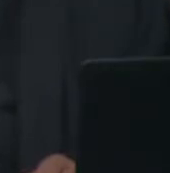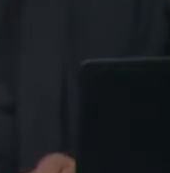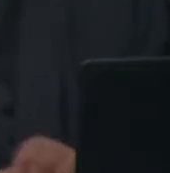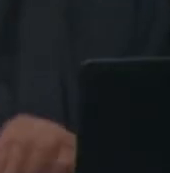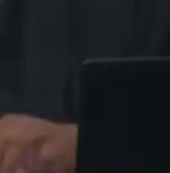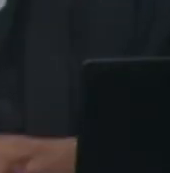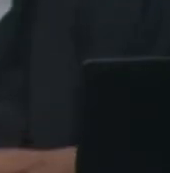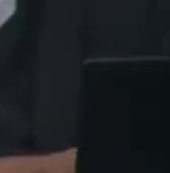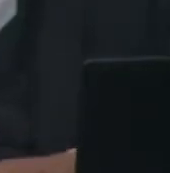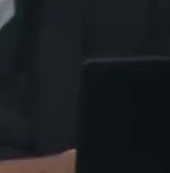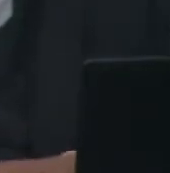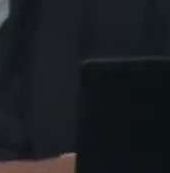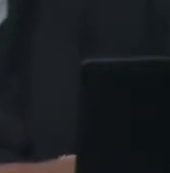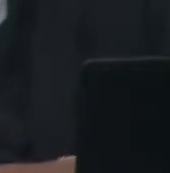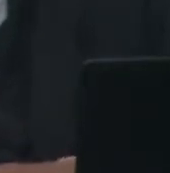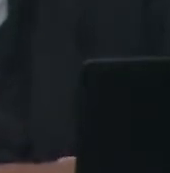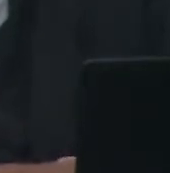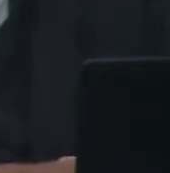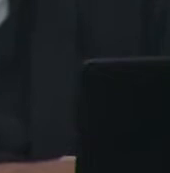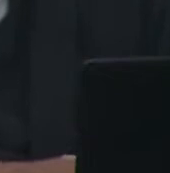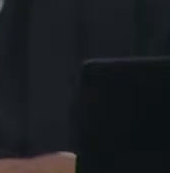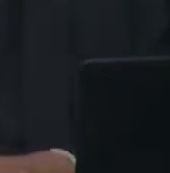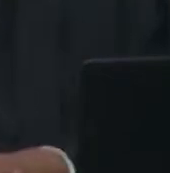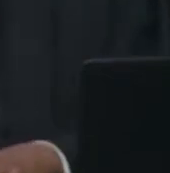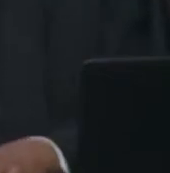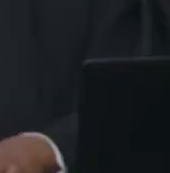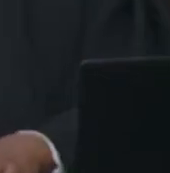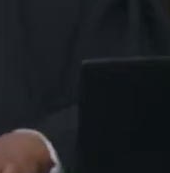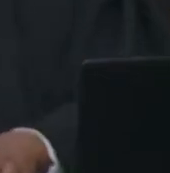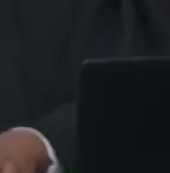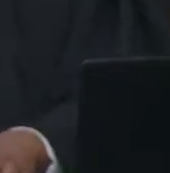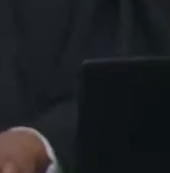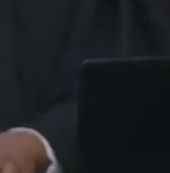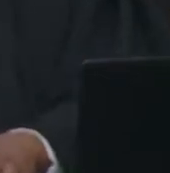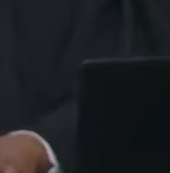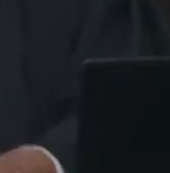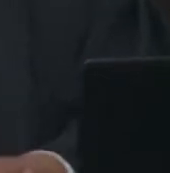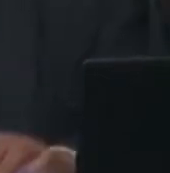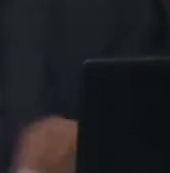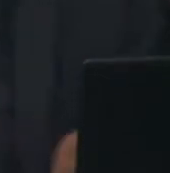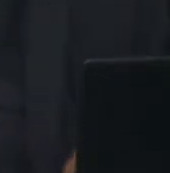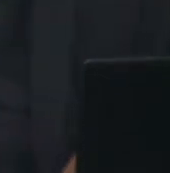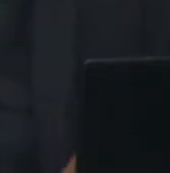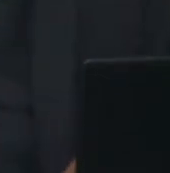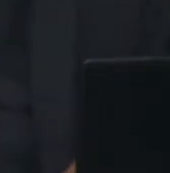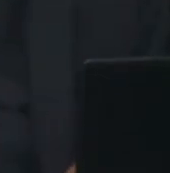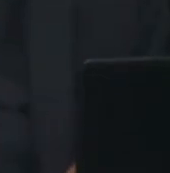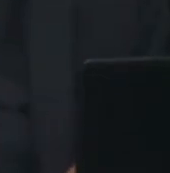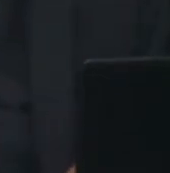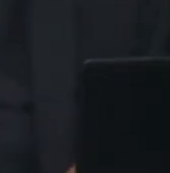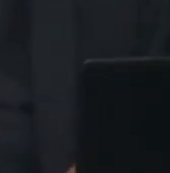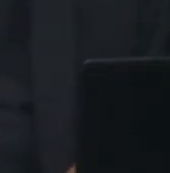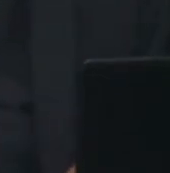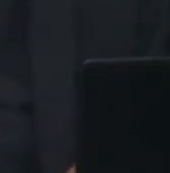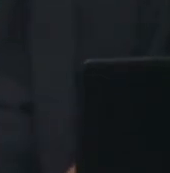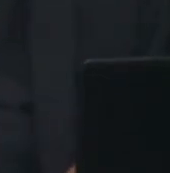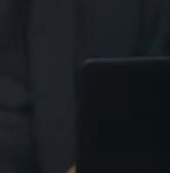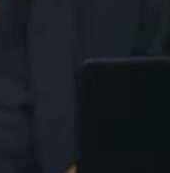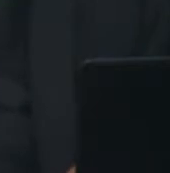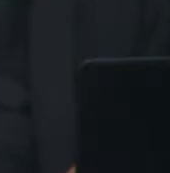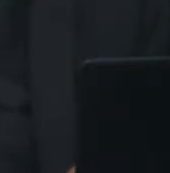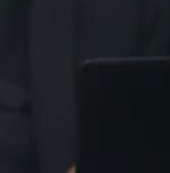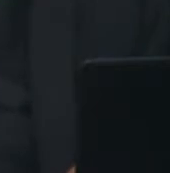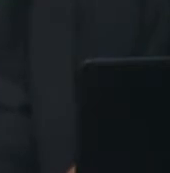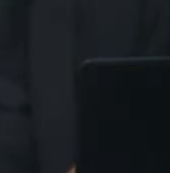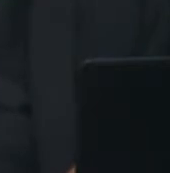medium enterprises to thrive. And this should not be government's responsibility alone. It should be our